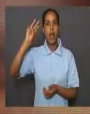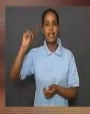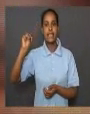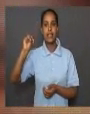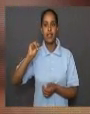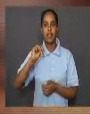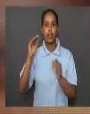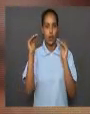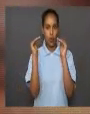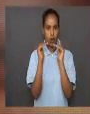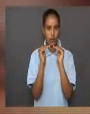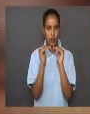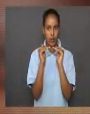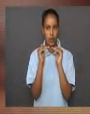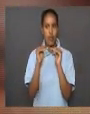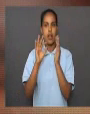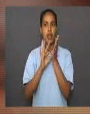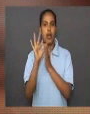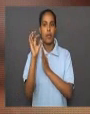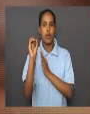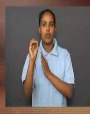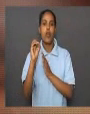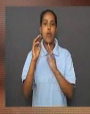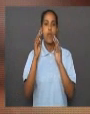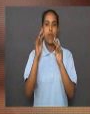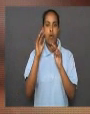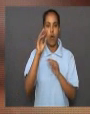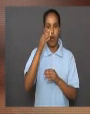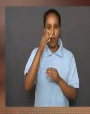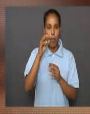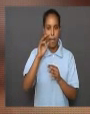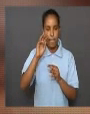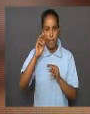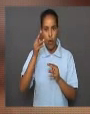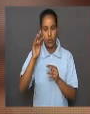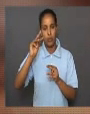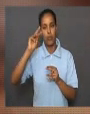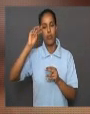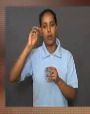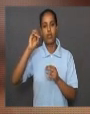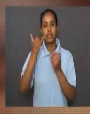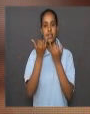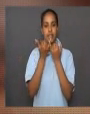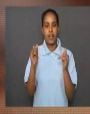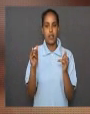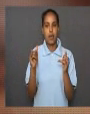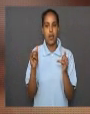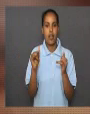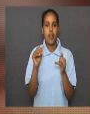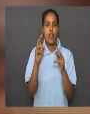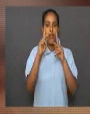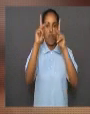Molarity is equal to the number of moles of a solute divided by